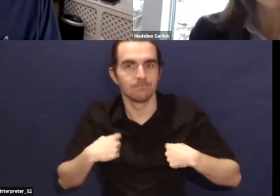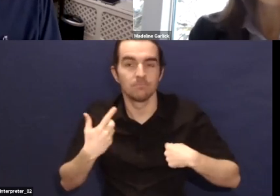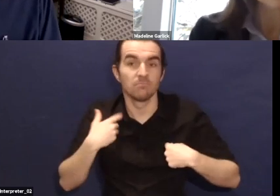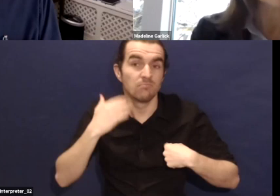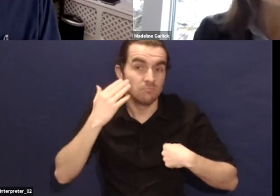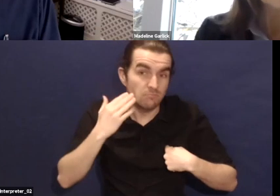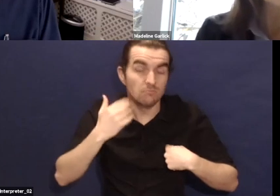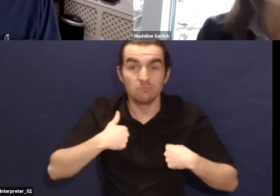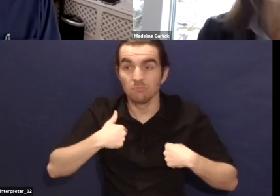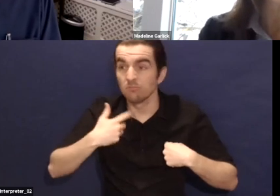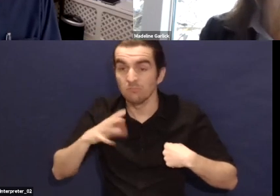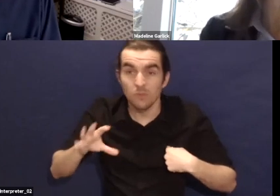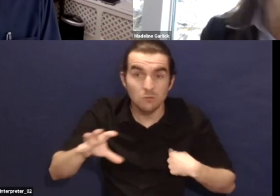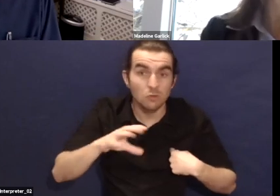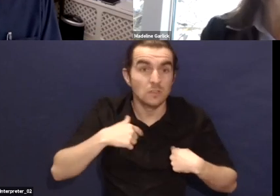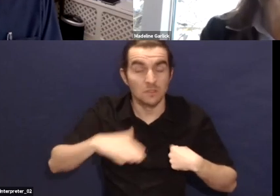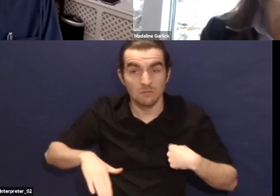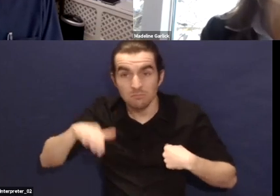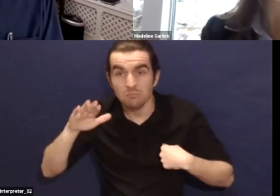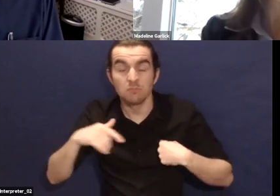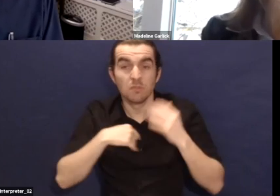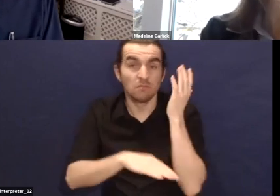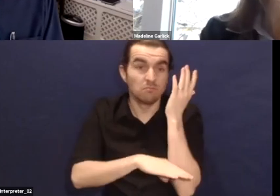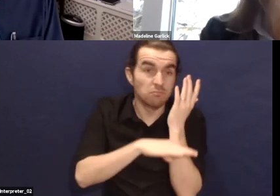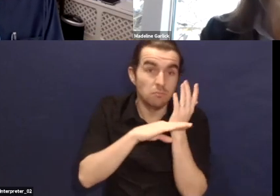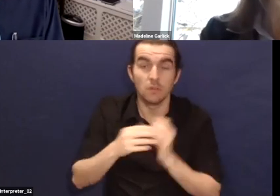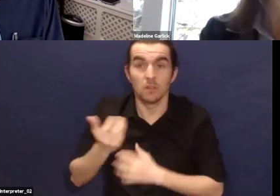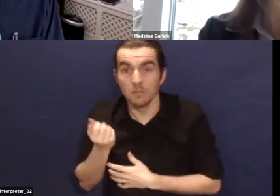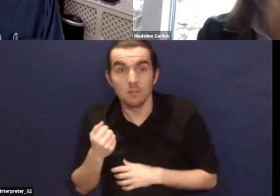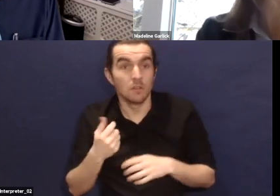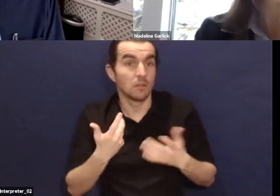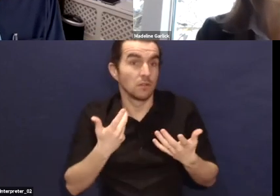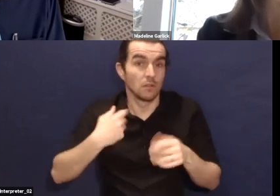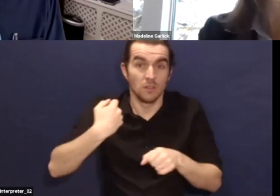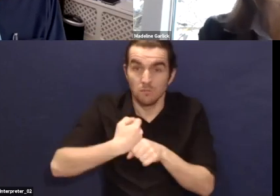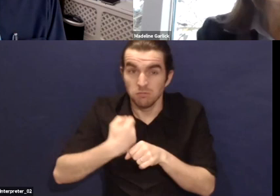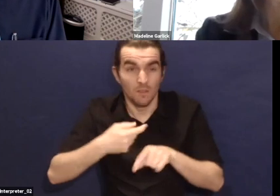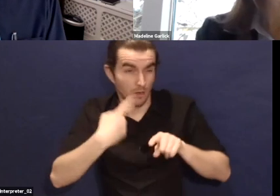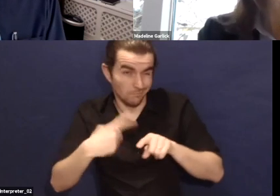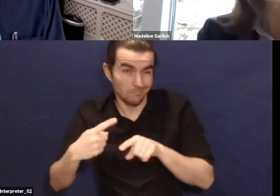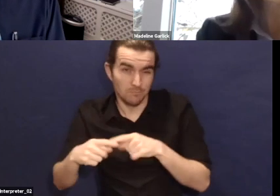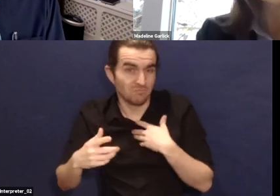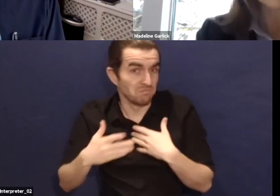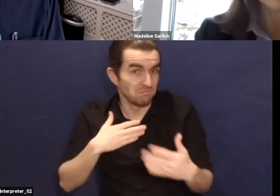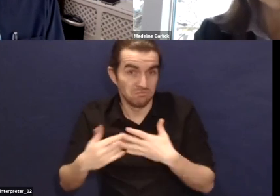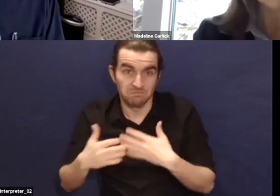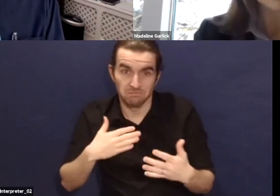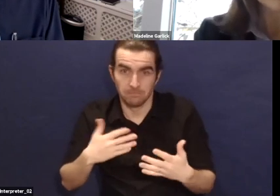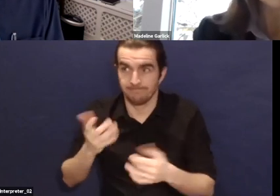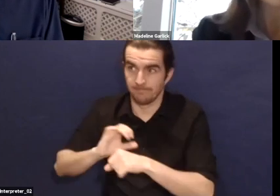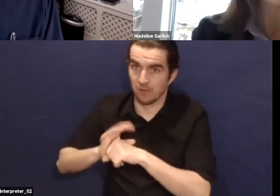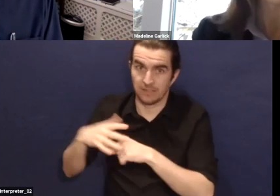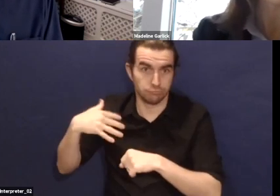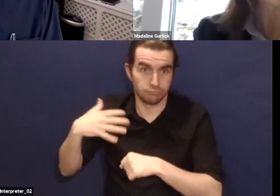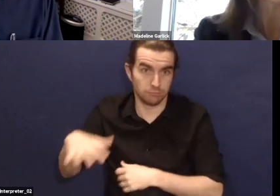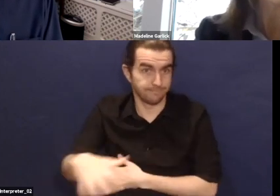Amongst the COVID-19 related measures that states have taken to tackle the public health crisis have been limits on entry at